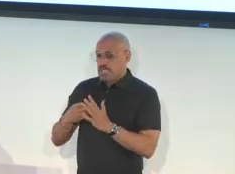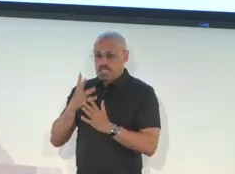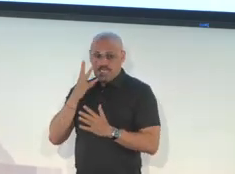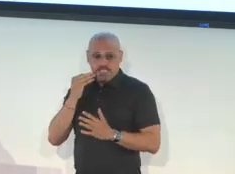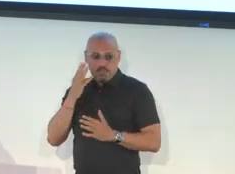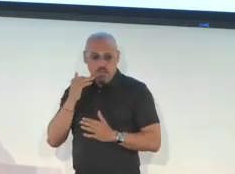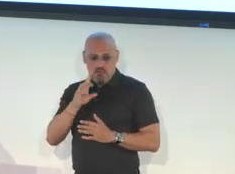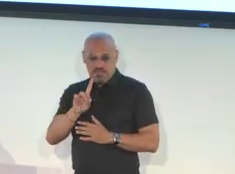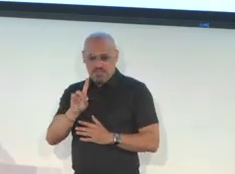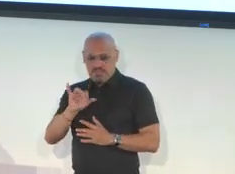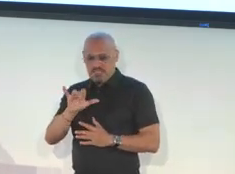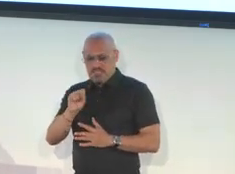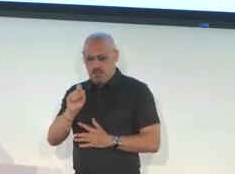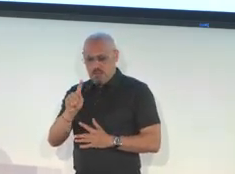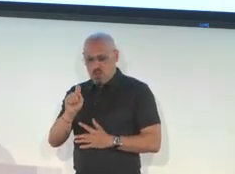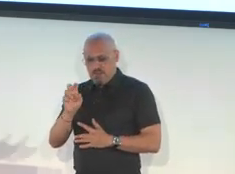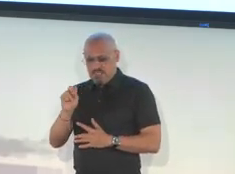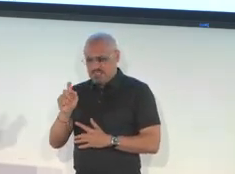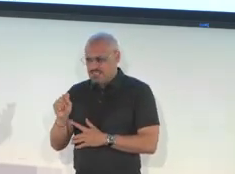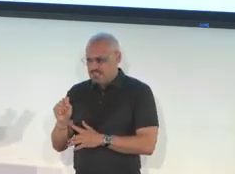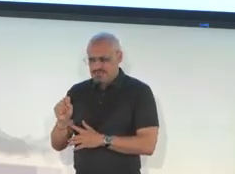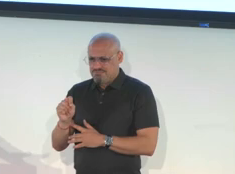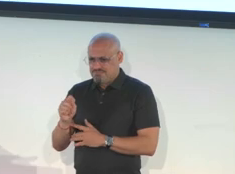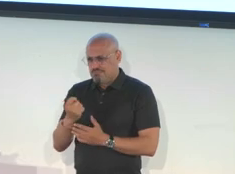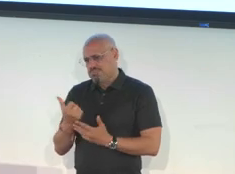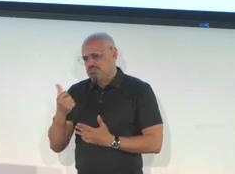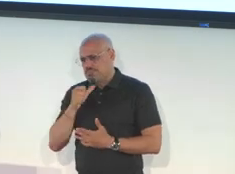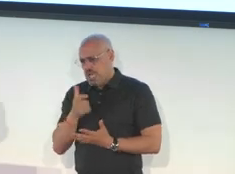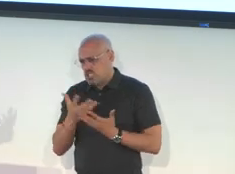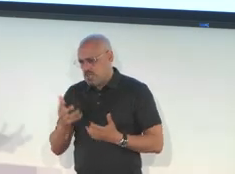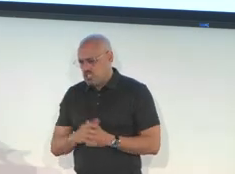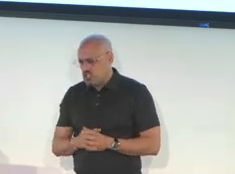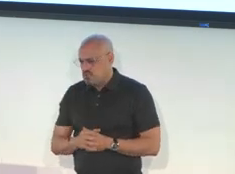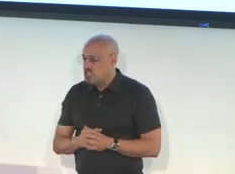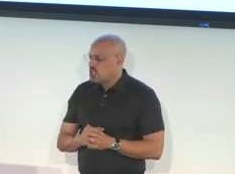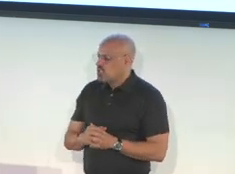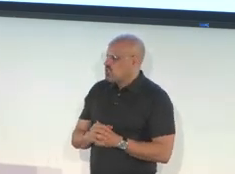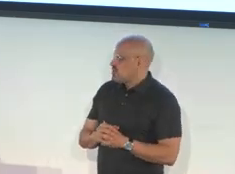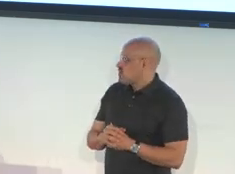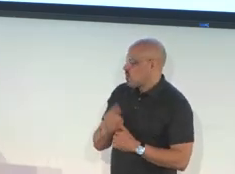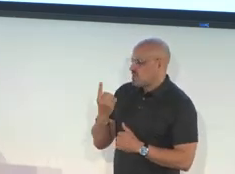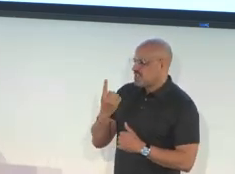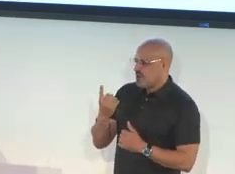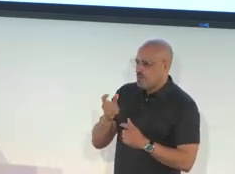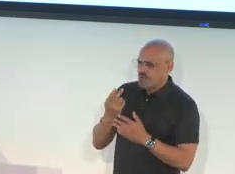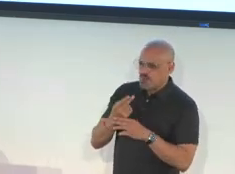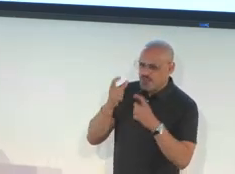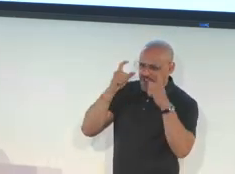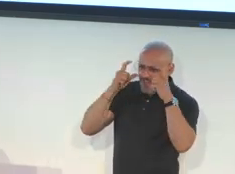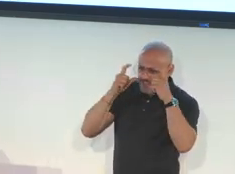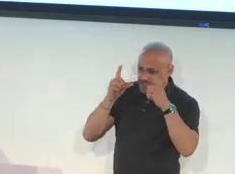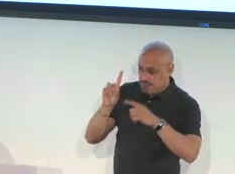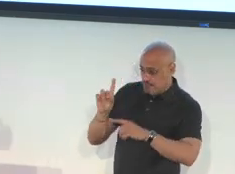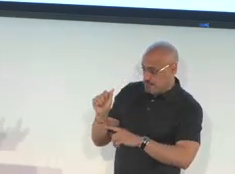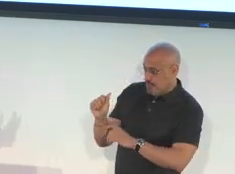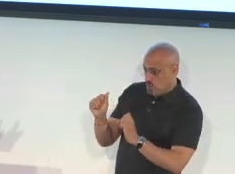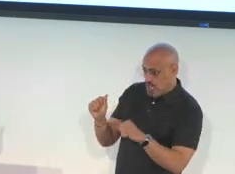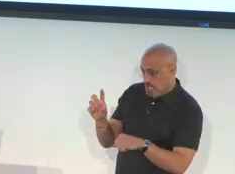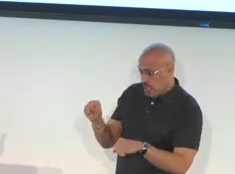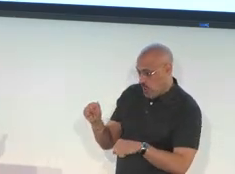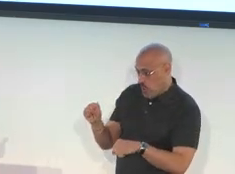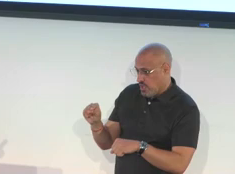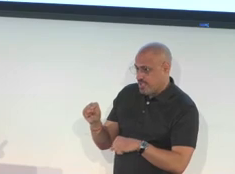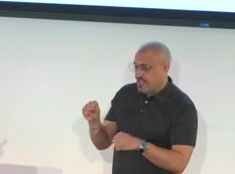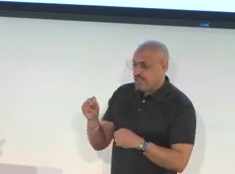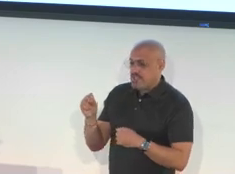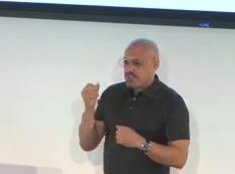of disablement isn't as much. So the argument around is someone who wears glasses disabled, you would go, do they